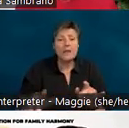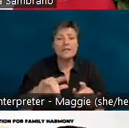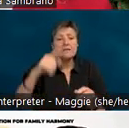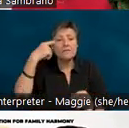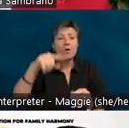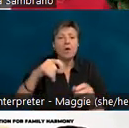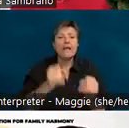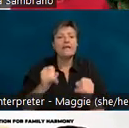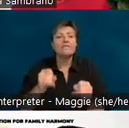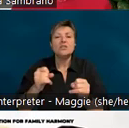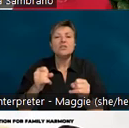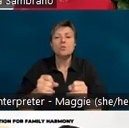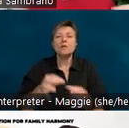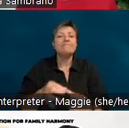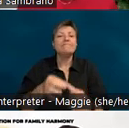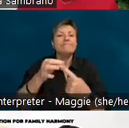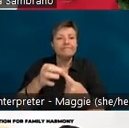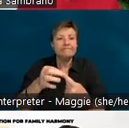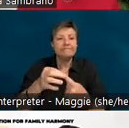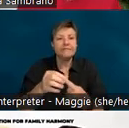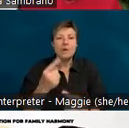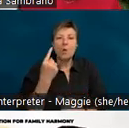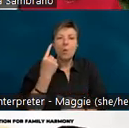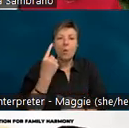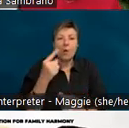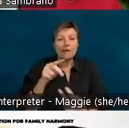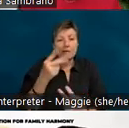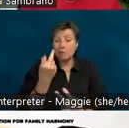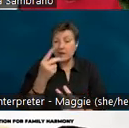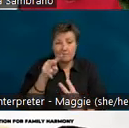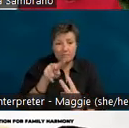means that one pole in the structure is almost always going to dominate."